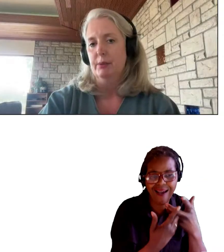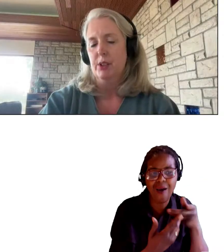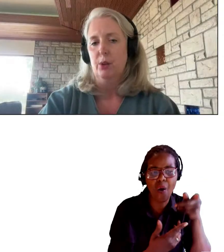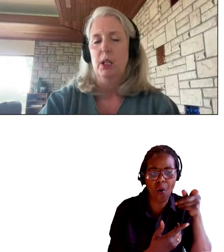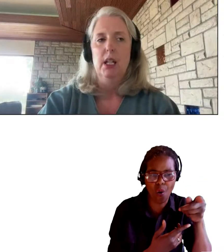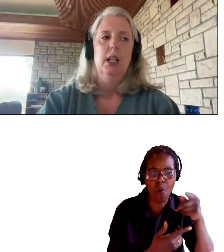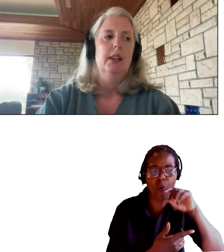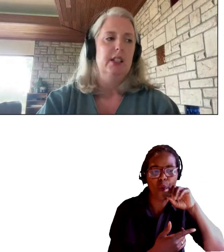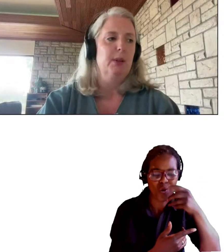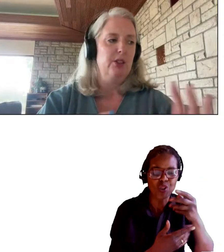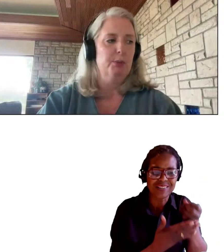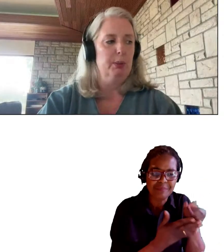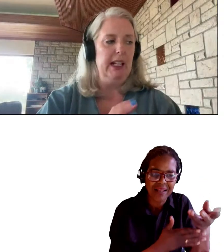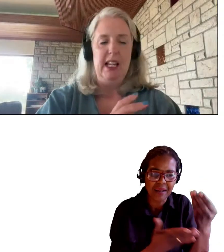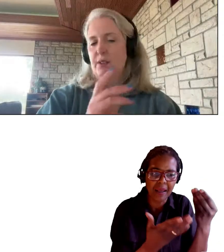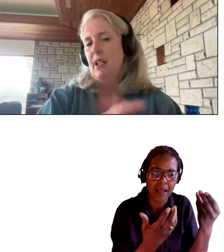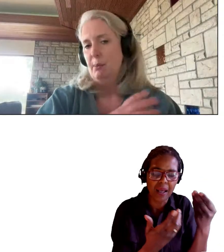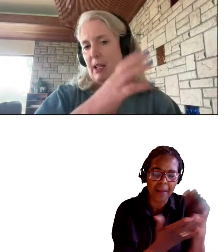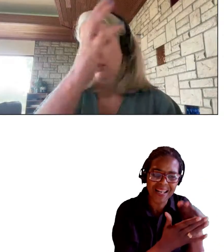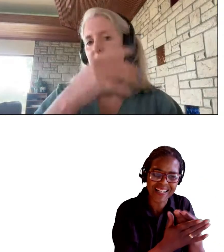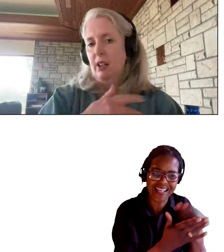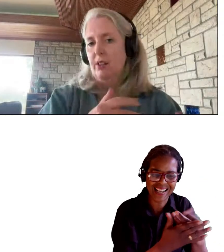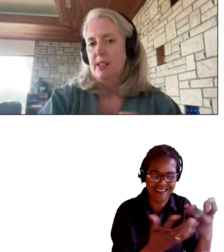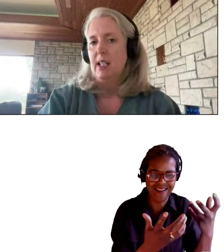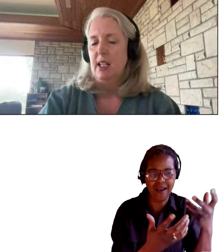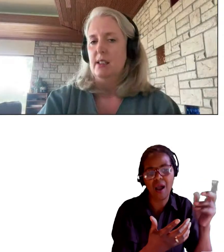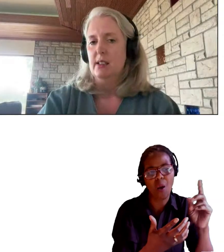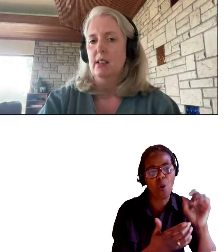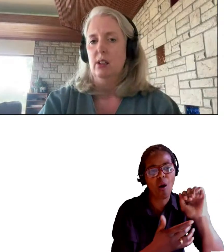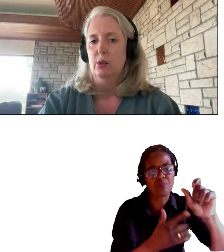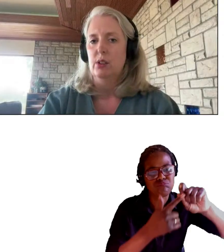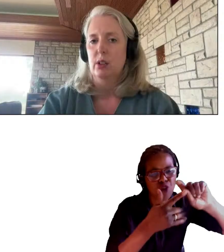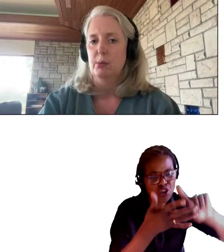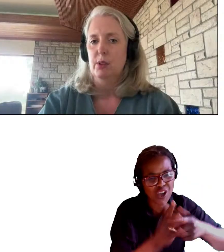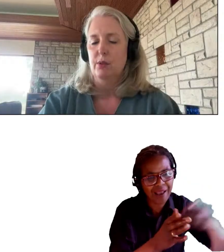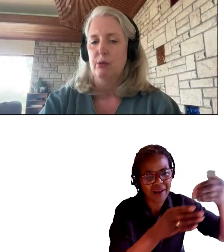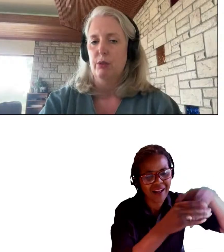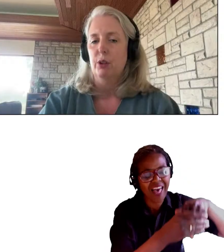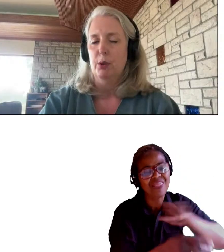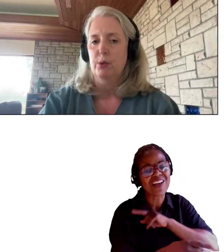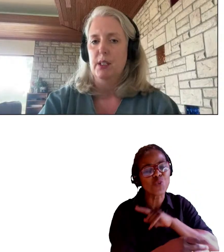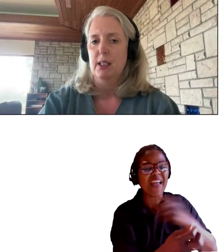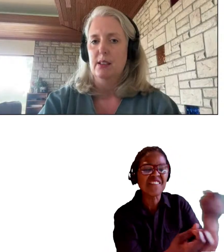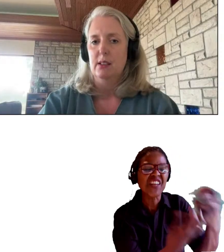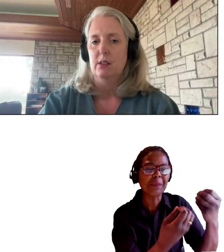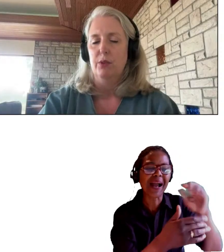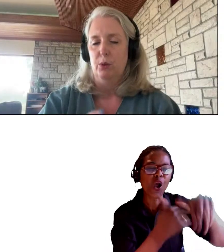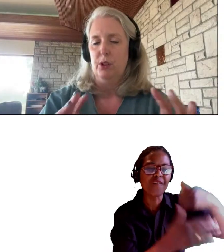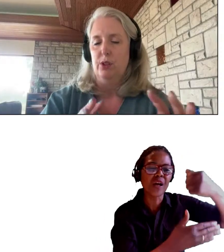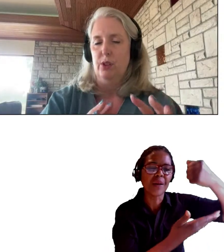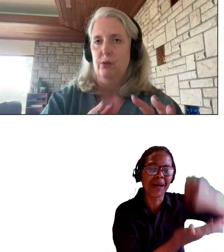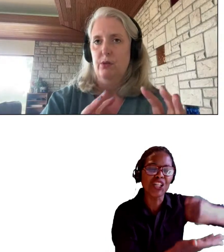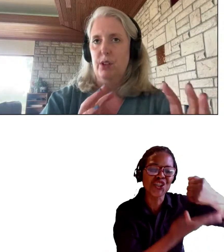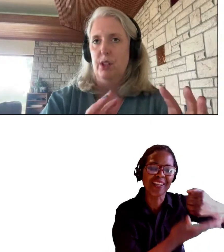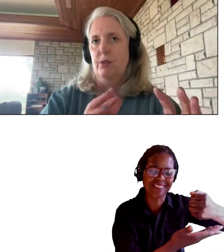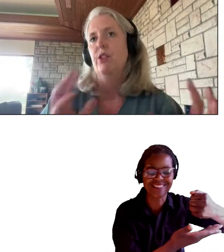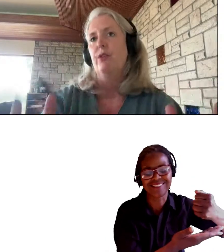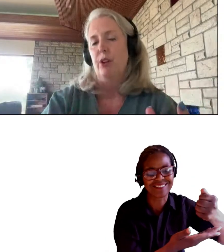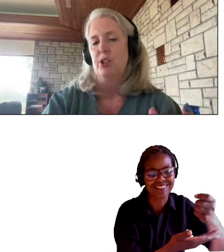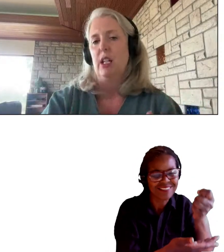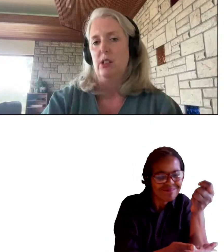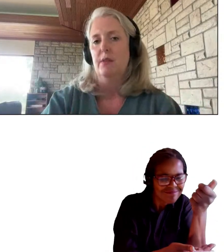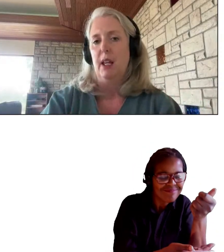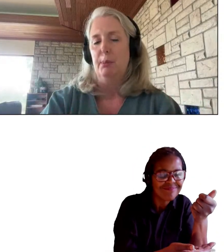to deliver. So that's why there's probably less feedback on that on the slides, you know, in terms of the review process, because it focused on